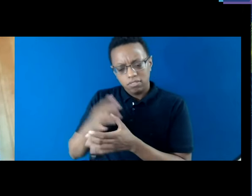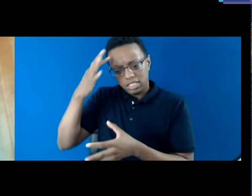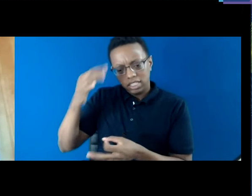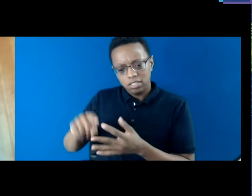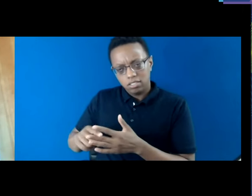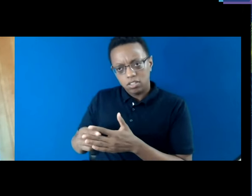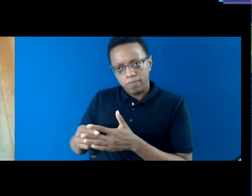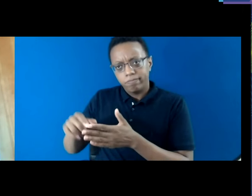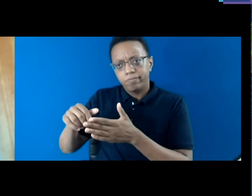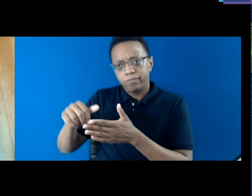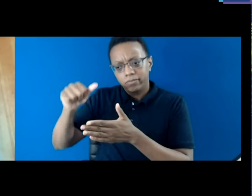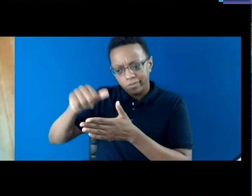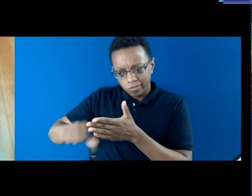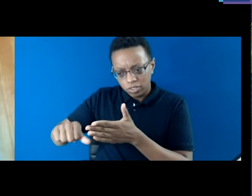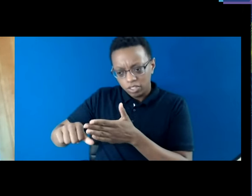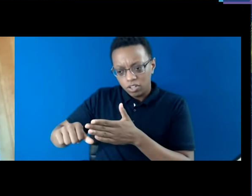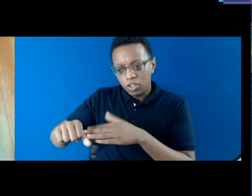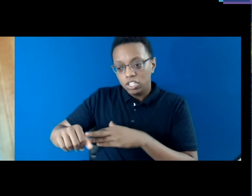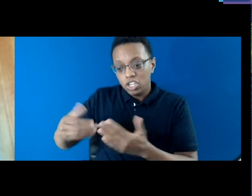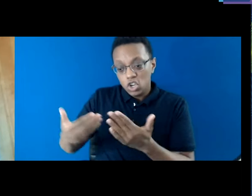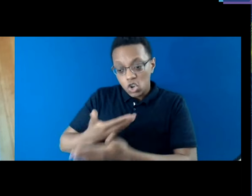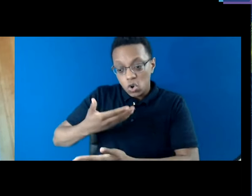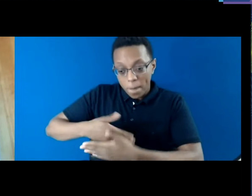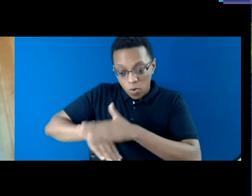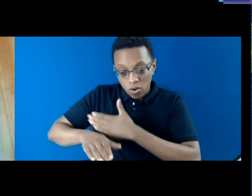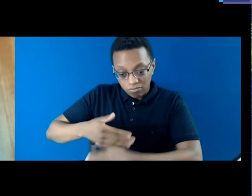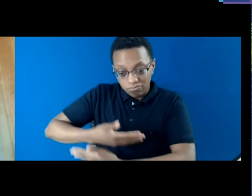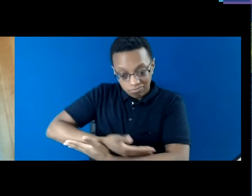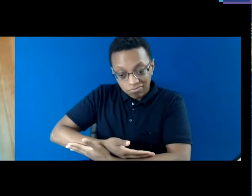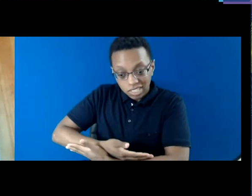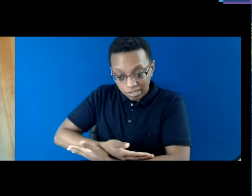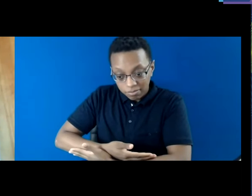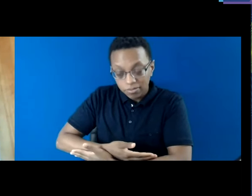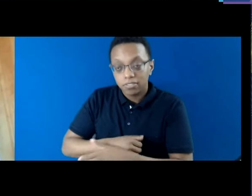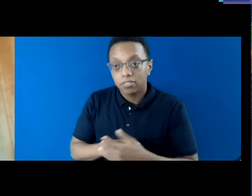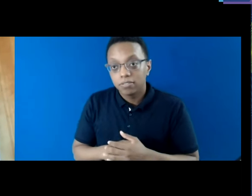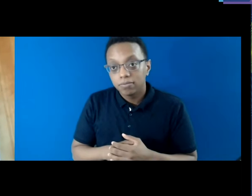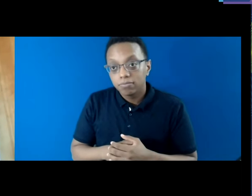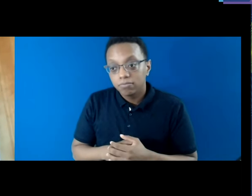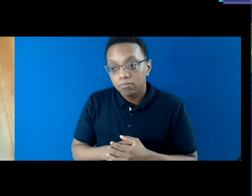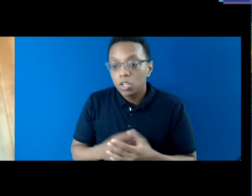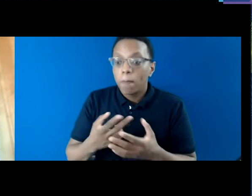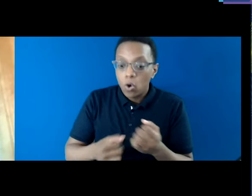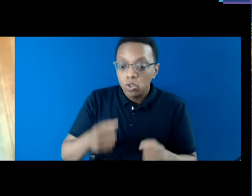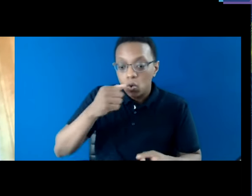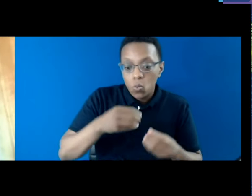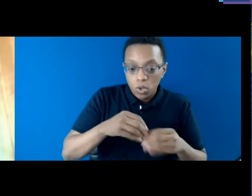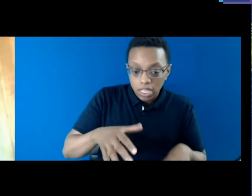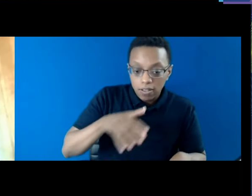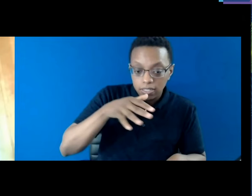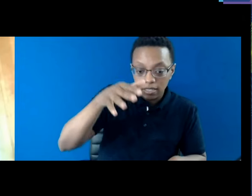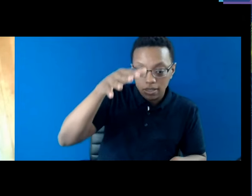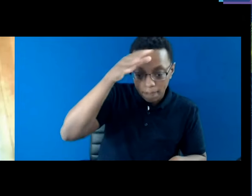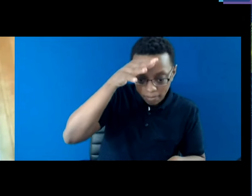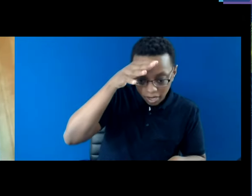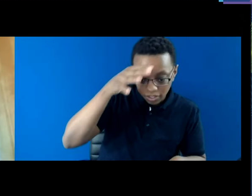operating on infants, on newborns, without their parents, without and with their parents' consent, but always without those children's